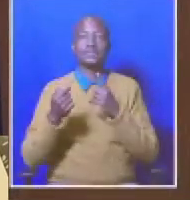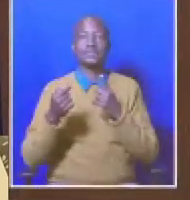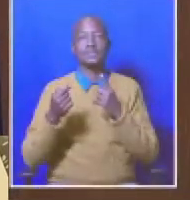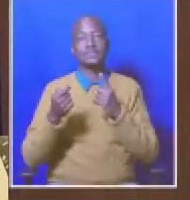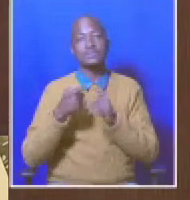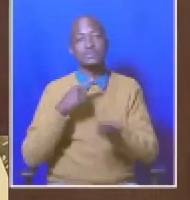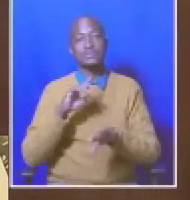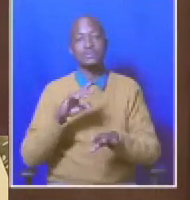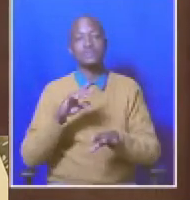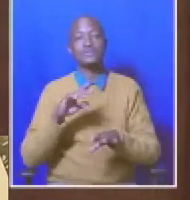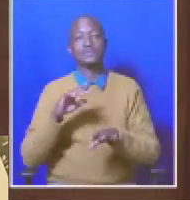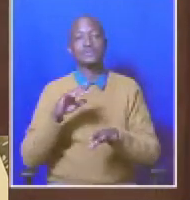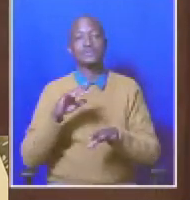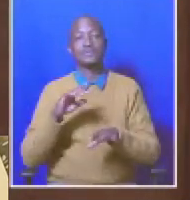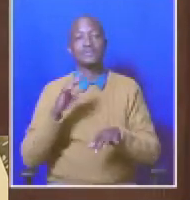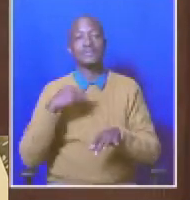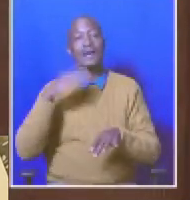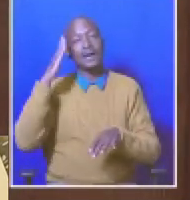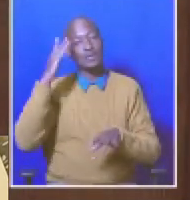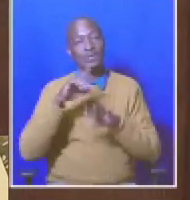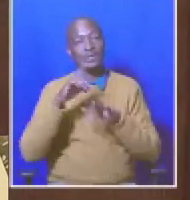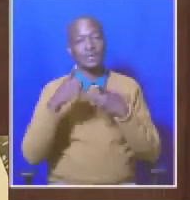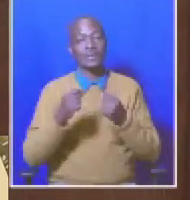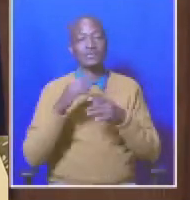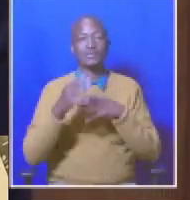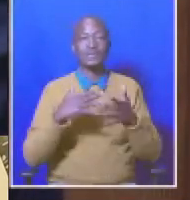security are not affected negatively in any